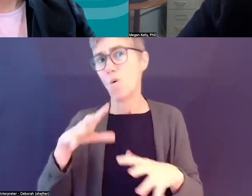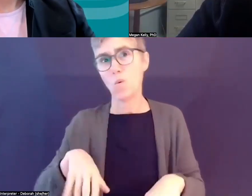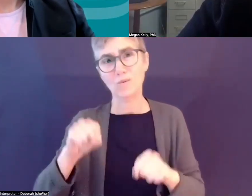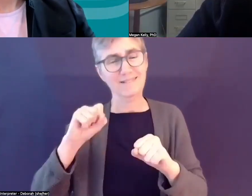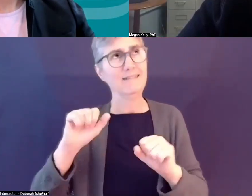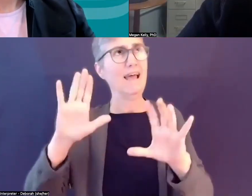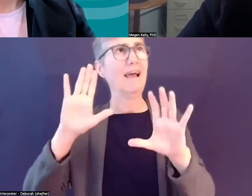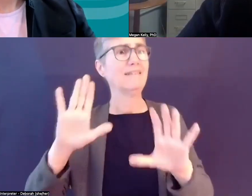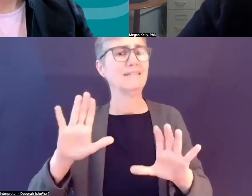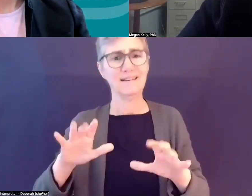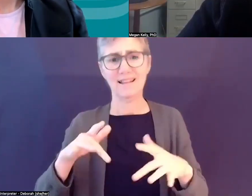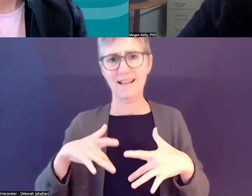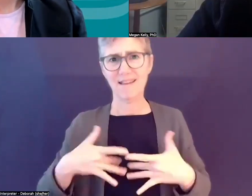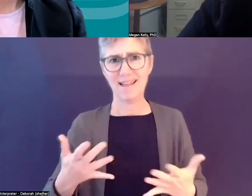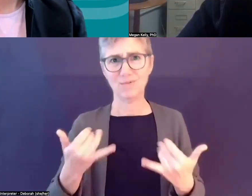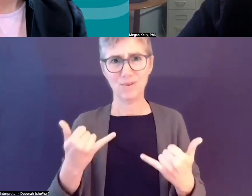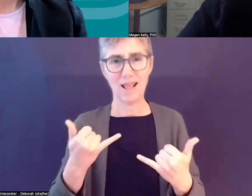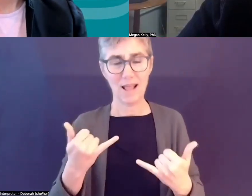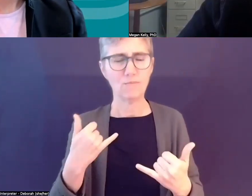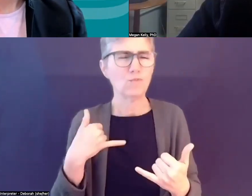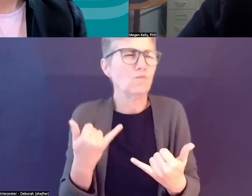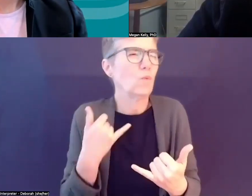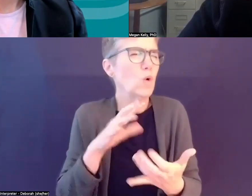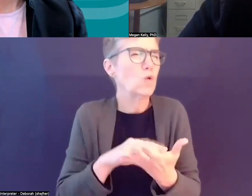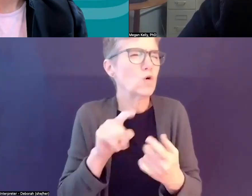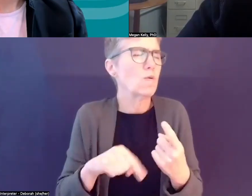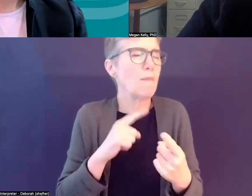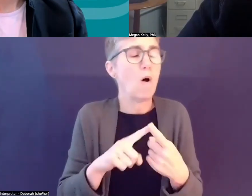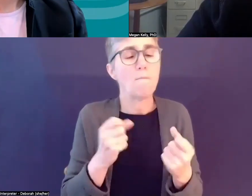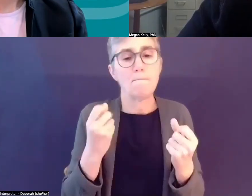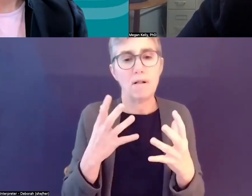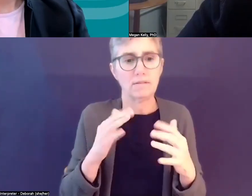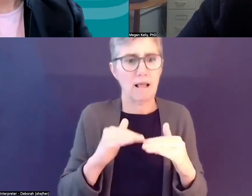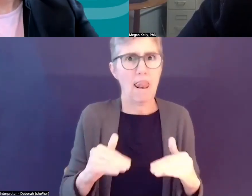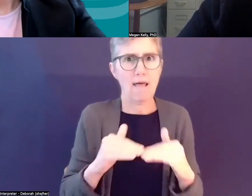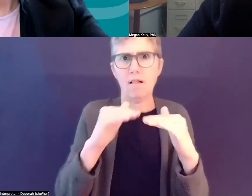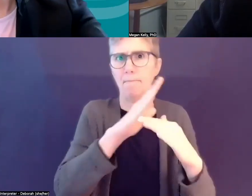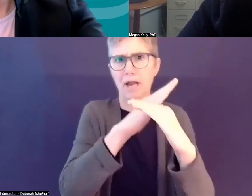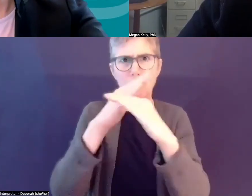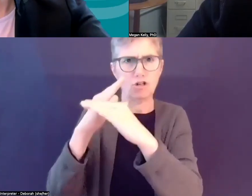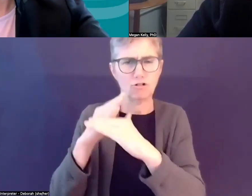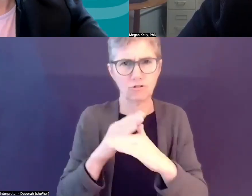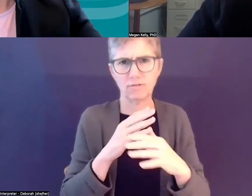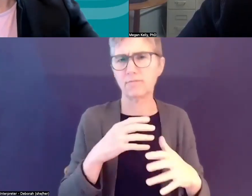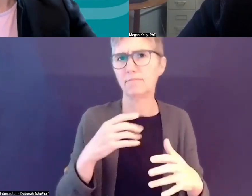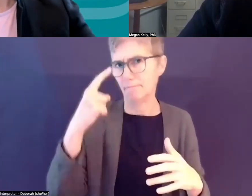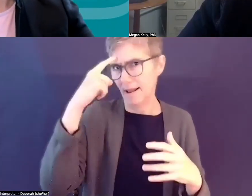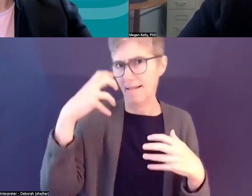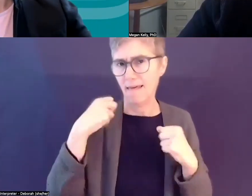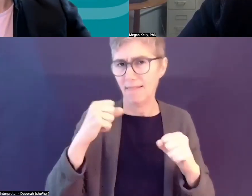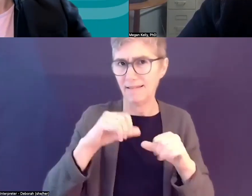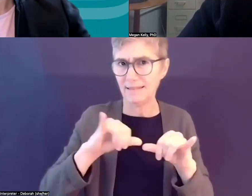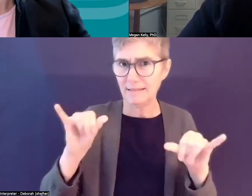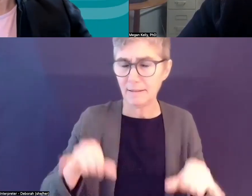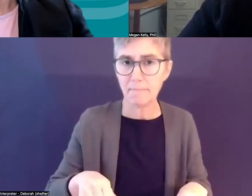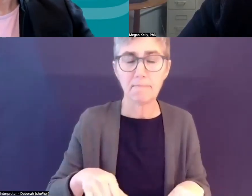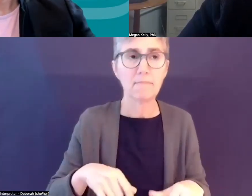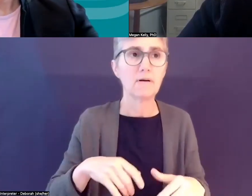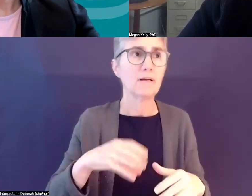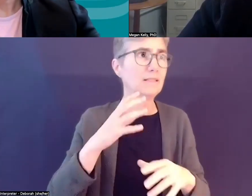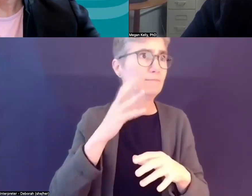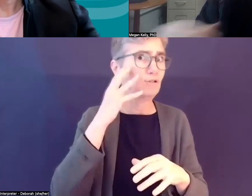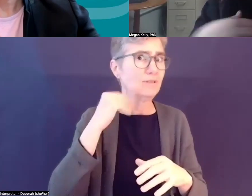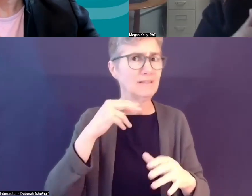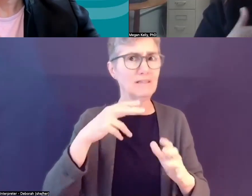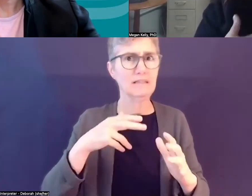heard about multi-level barriers in behavioral health systems, from the experience of stigma and access from